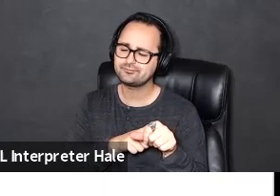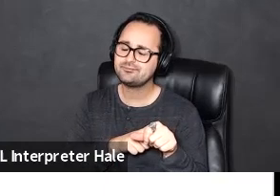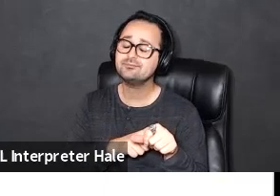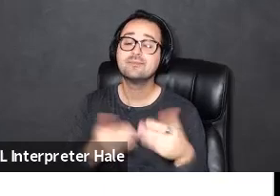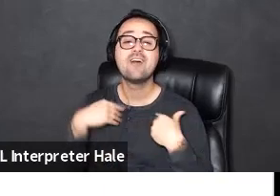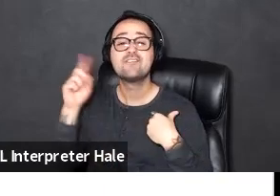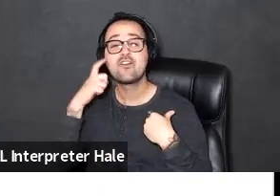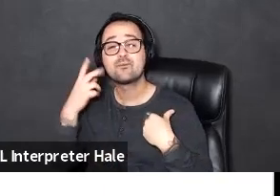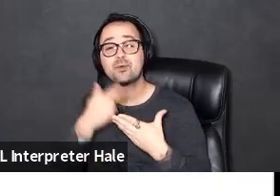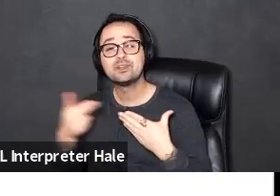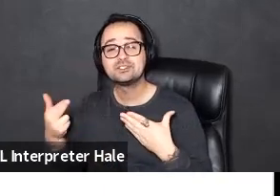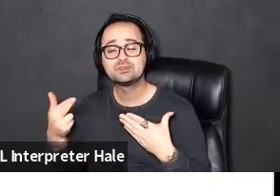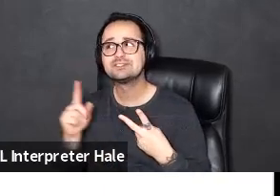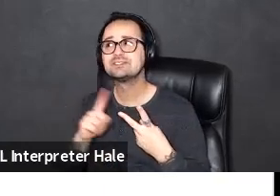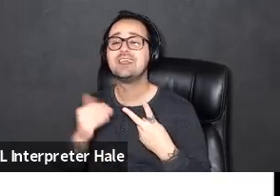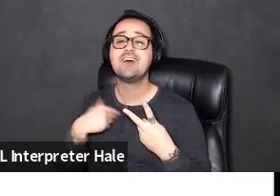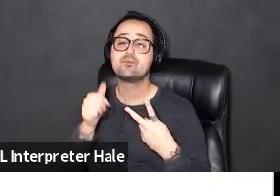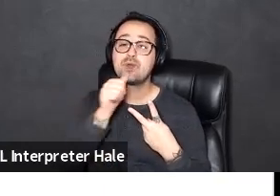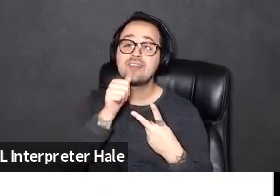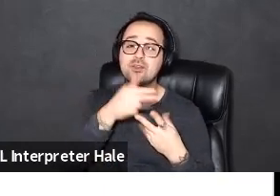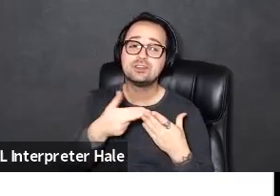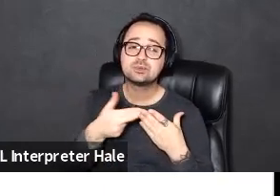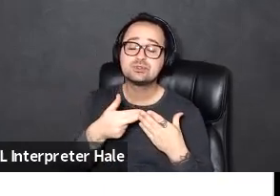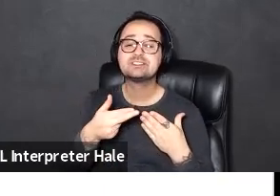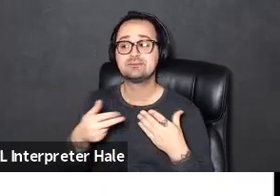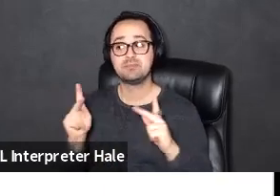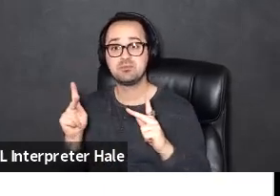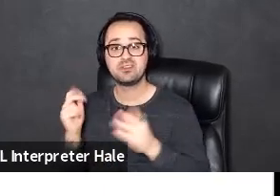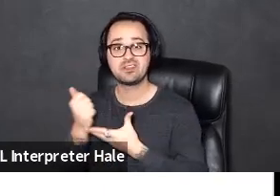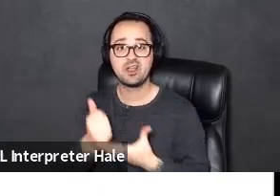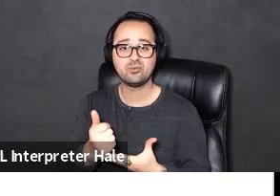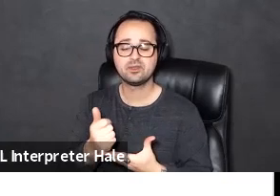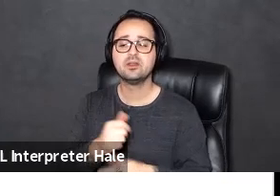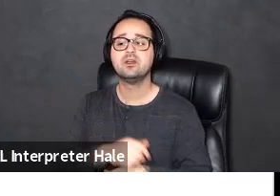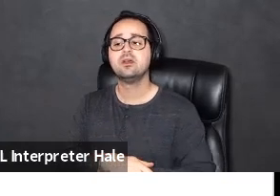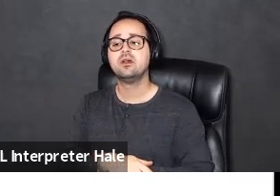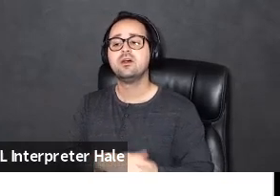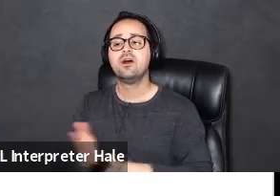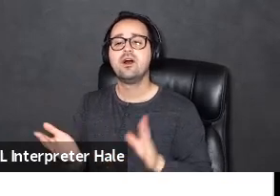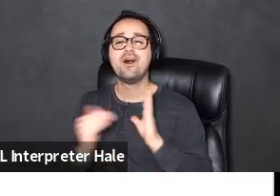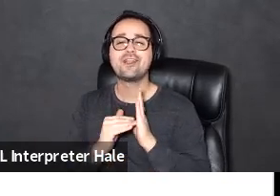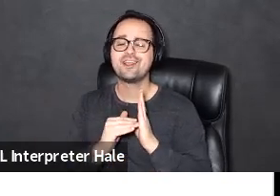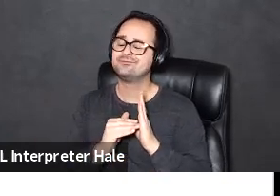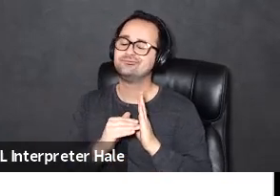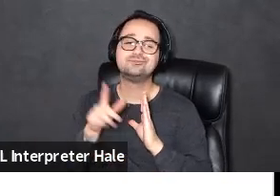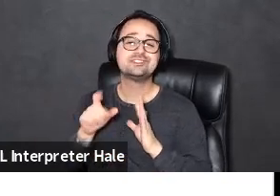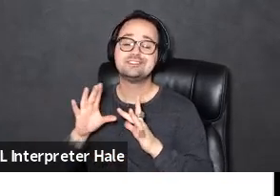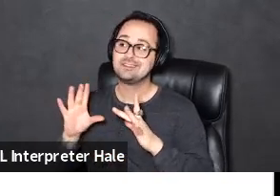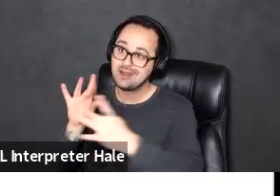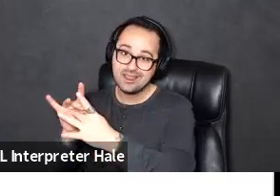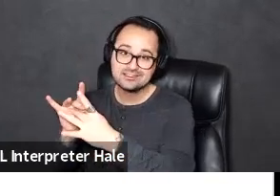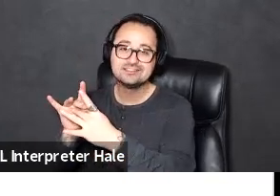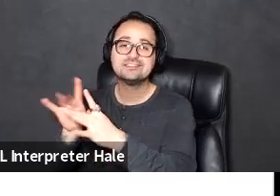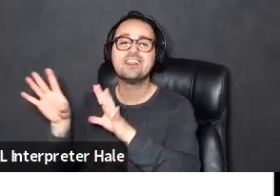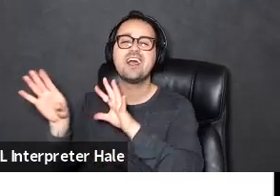government resources, there are private resources, people who can help. So once again, it's just a matter of connecting and finding those